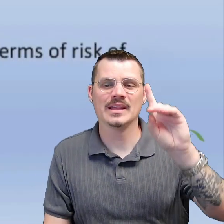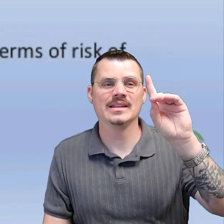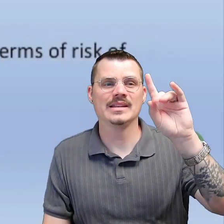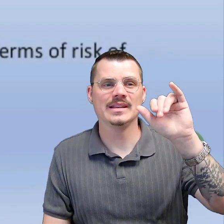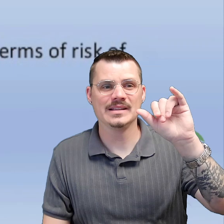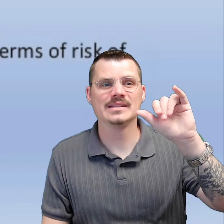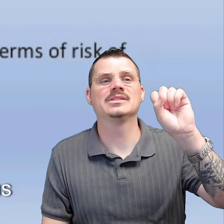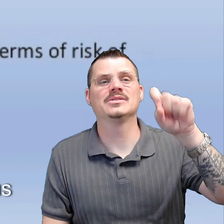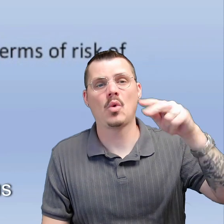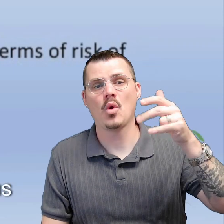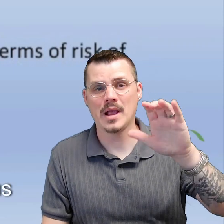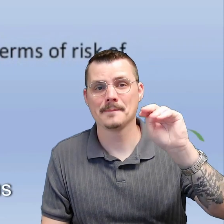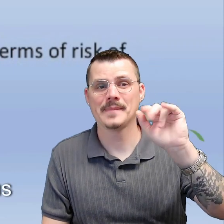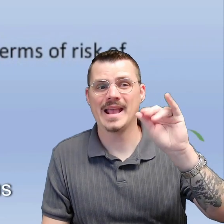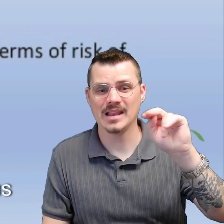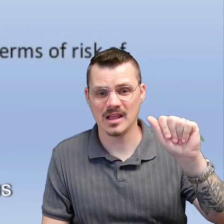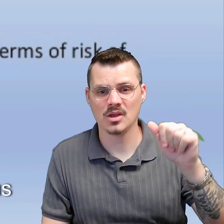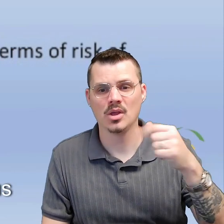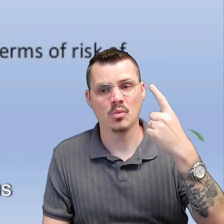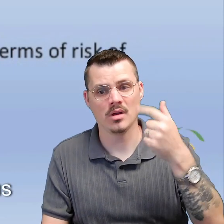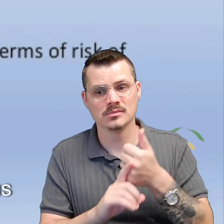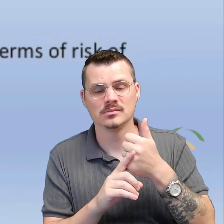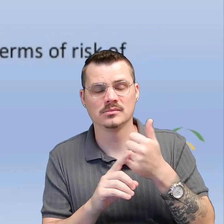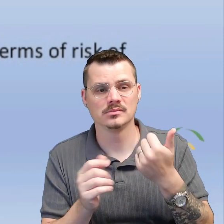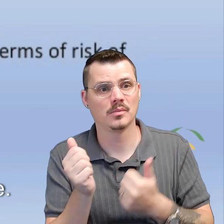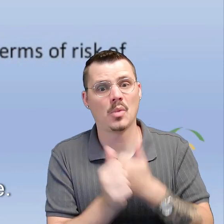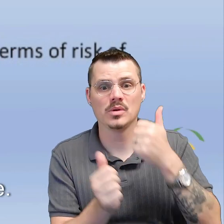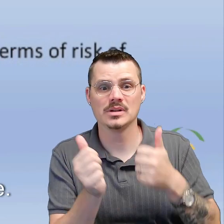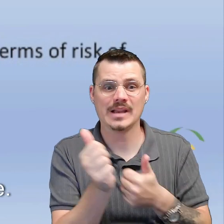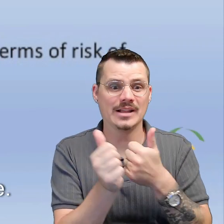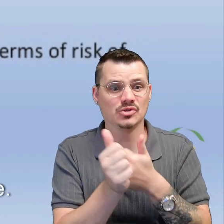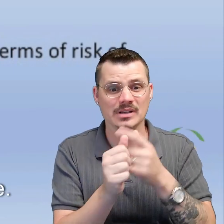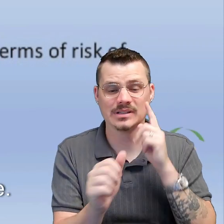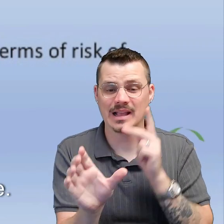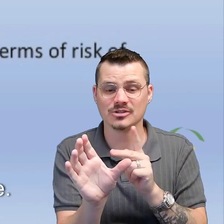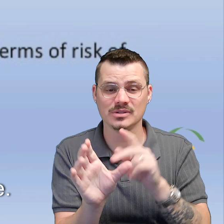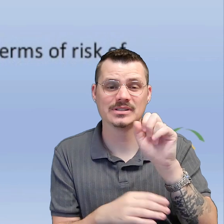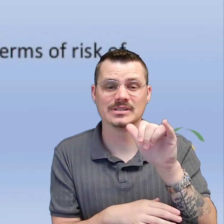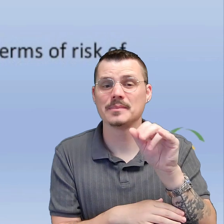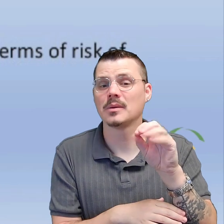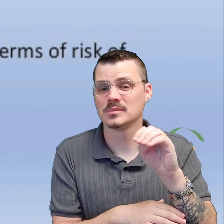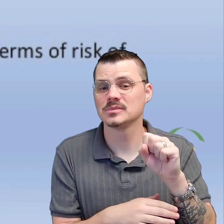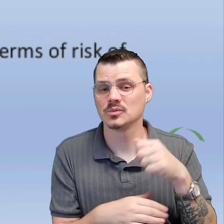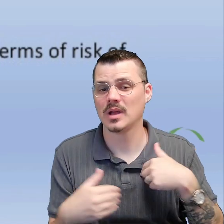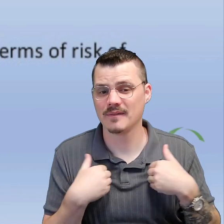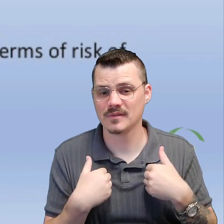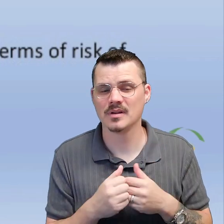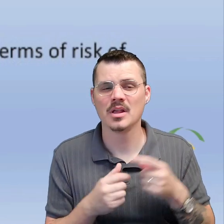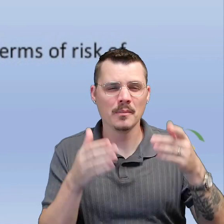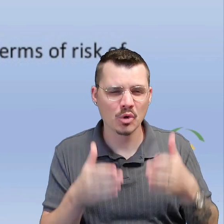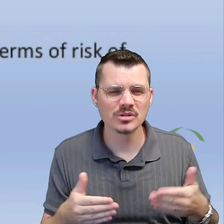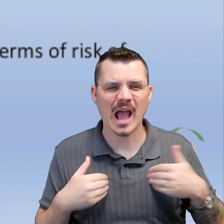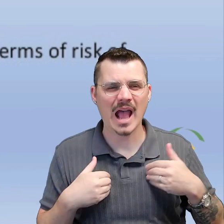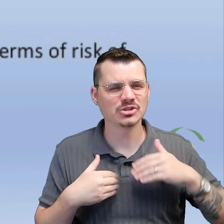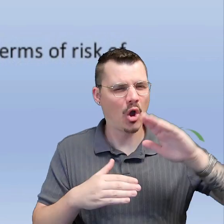Dysphoric mania, I think, is one of the most dangerous psychiatric symptoms that we have. Person has